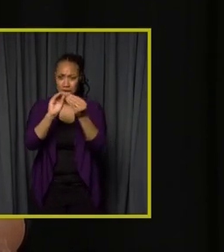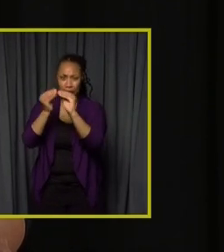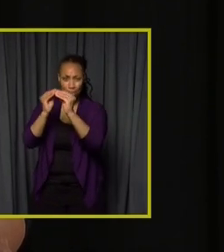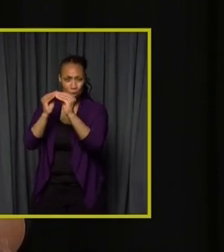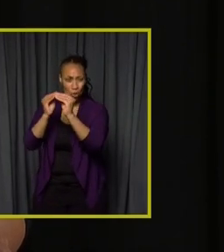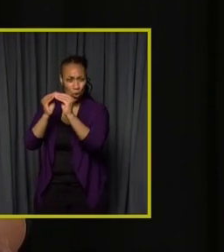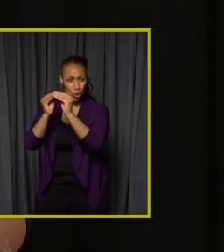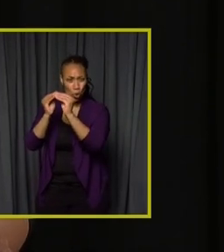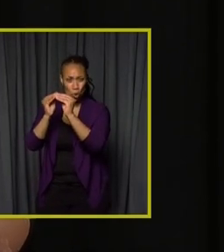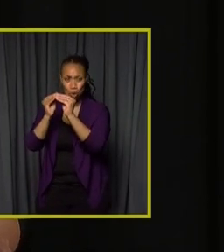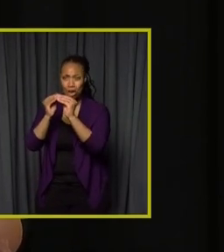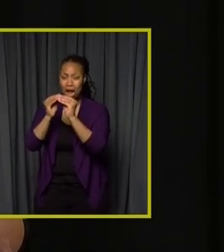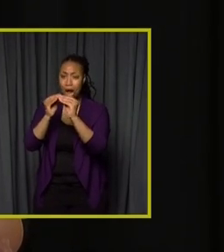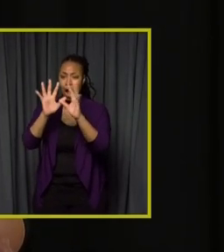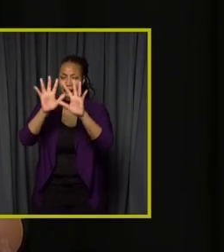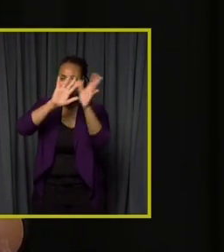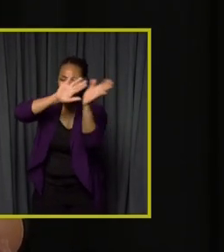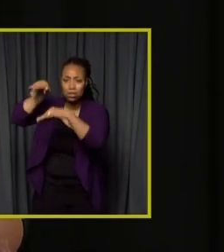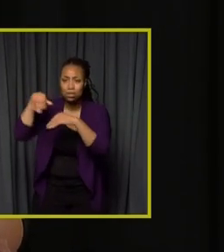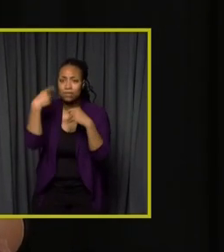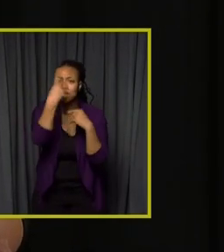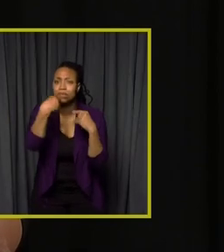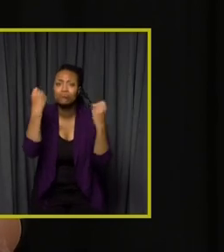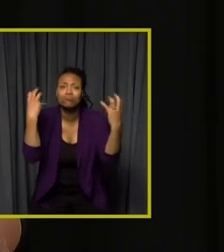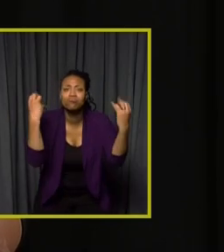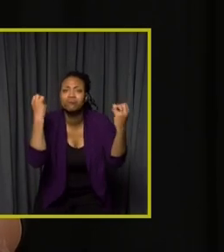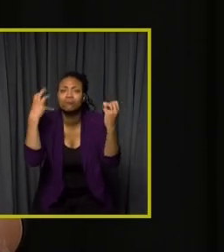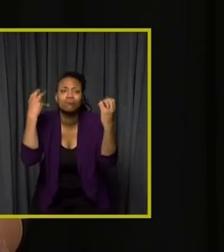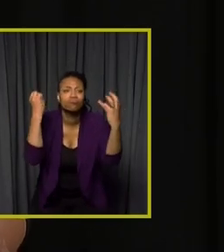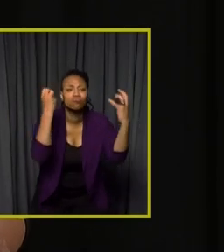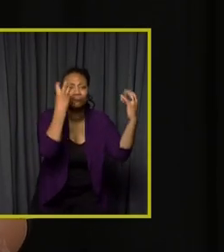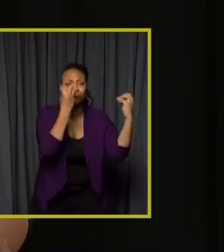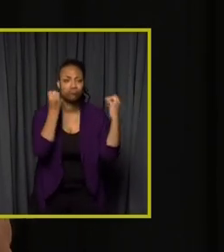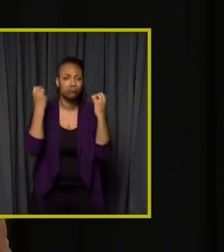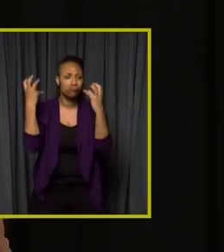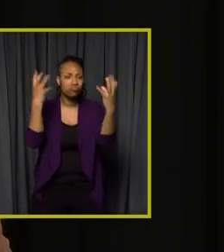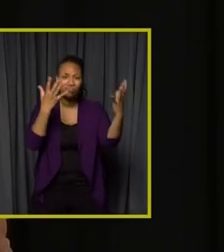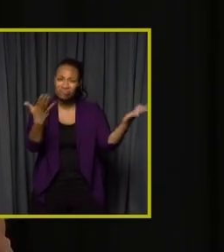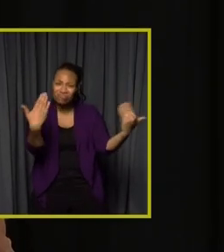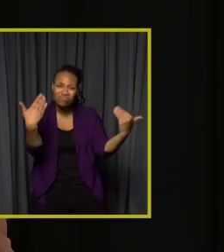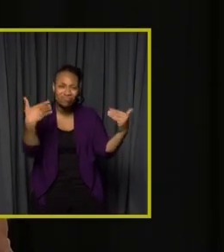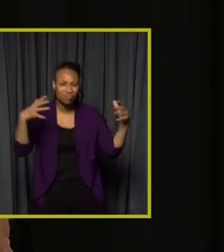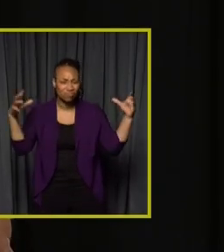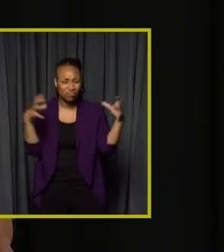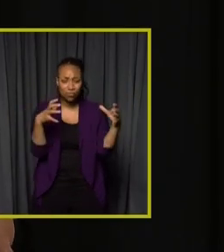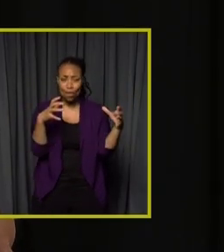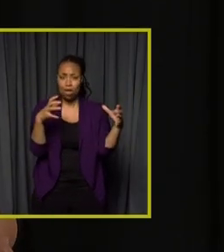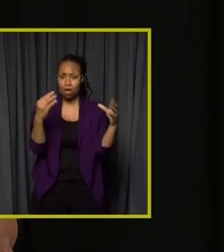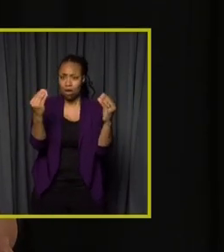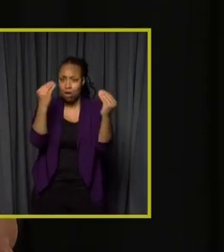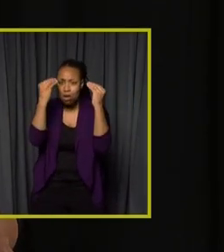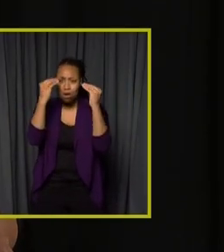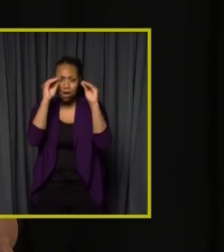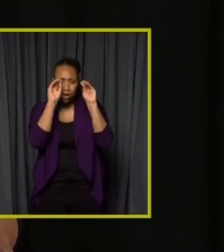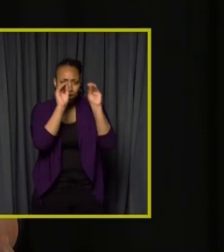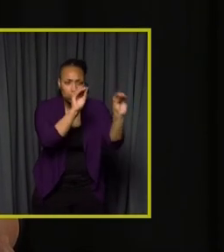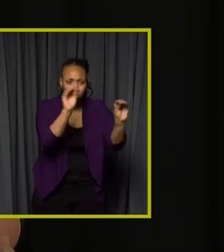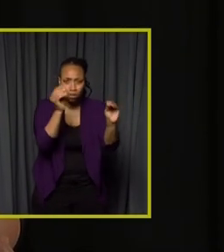injustice, to mourn in public so as to shock this nation's